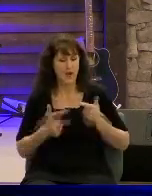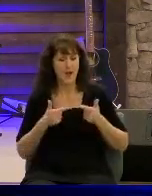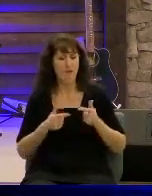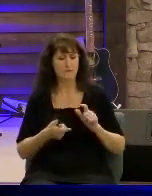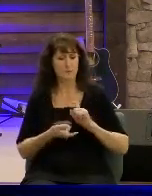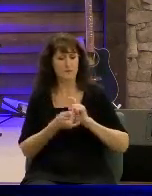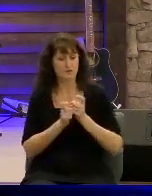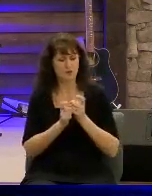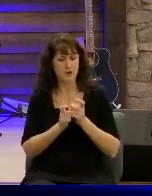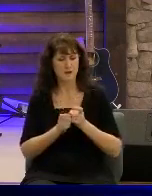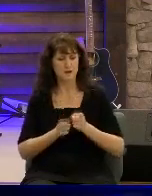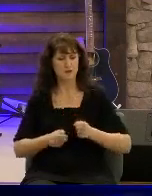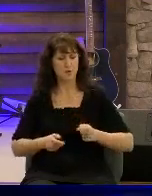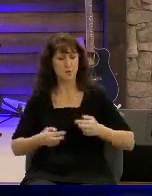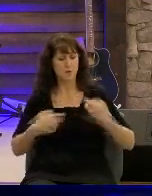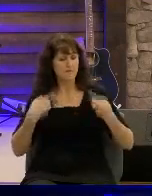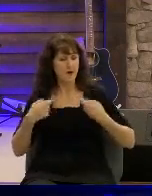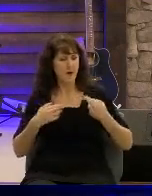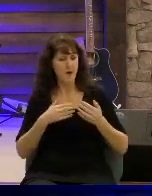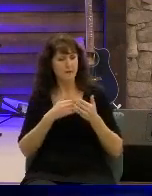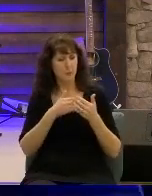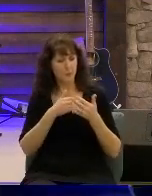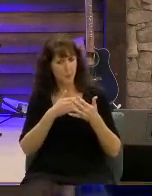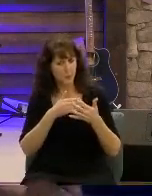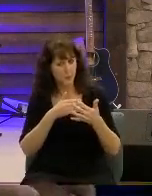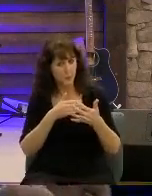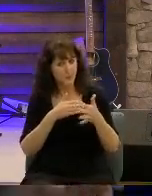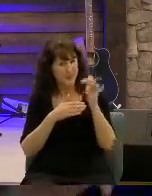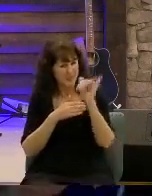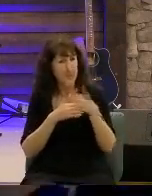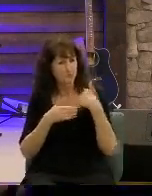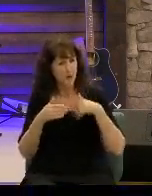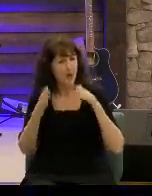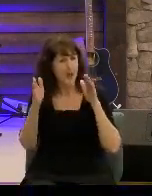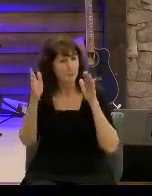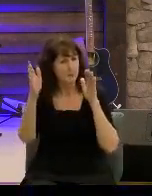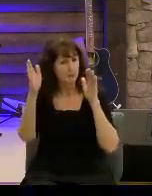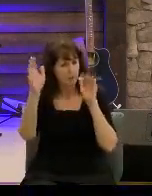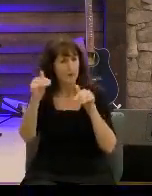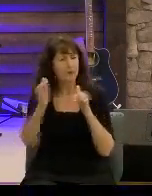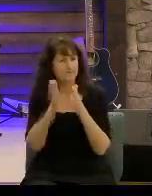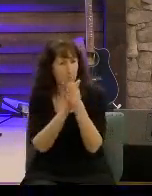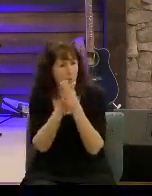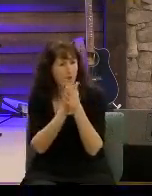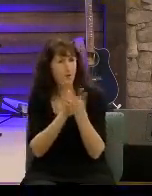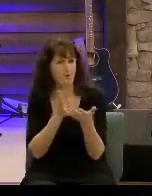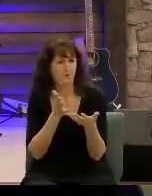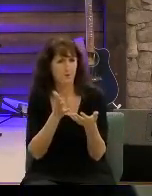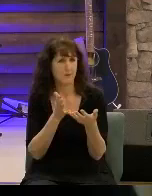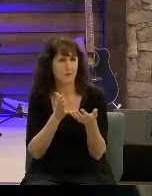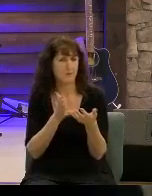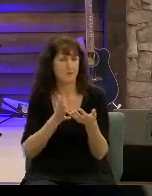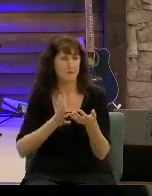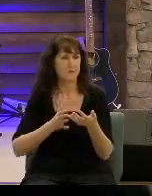and changed by the power of Almighty God. That's what I'm looking for, amen? You know, we